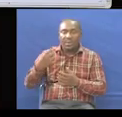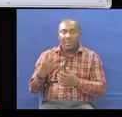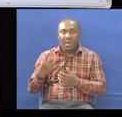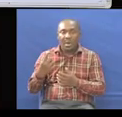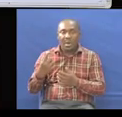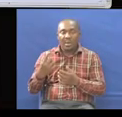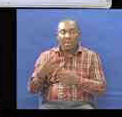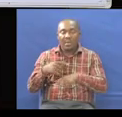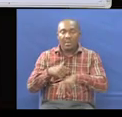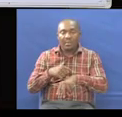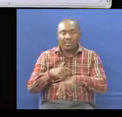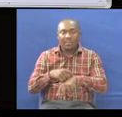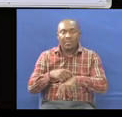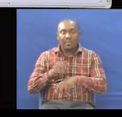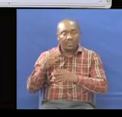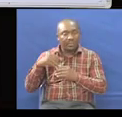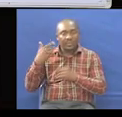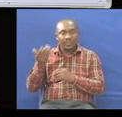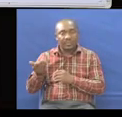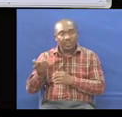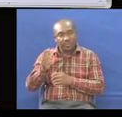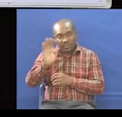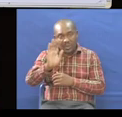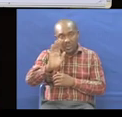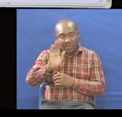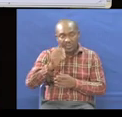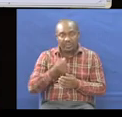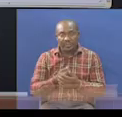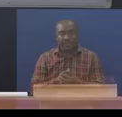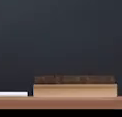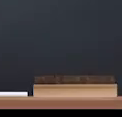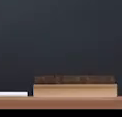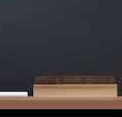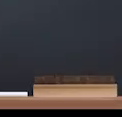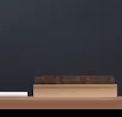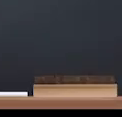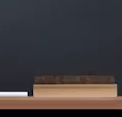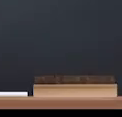You were with me, your teacher, Franco Mafuru. Until next time, bye-bye.